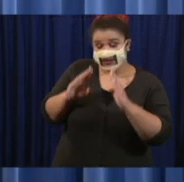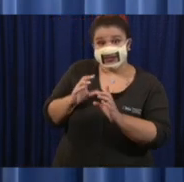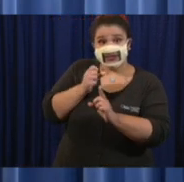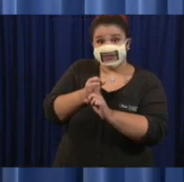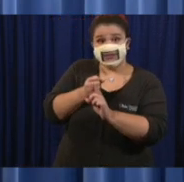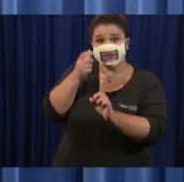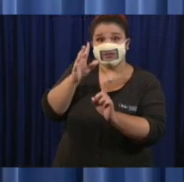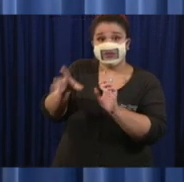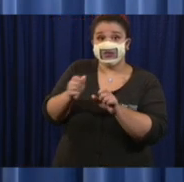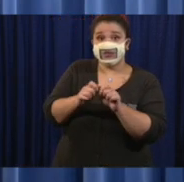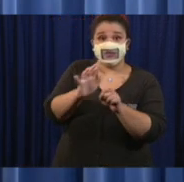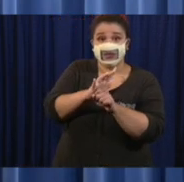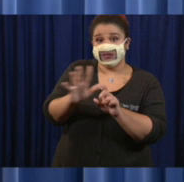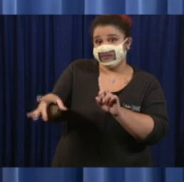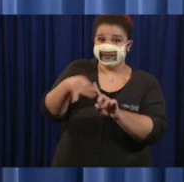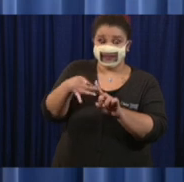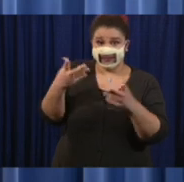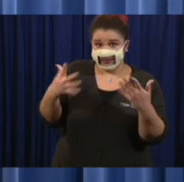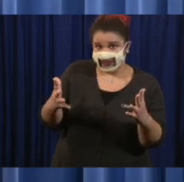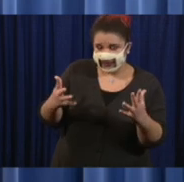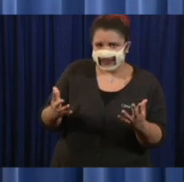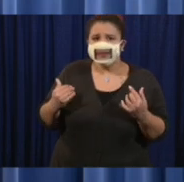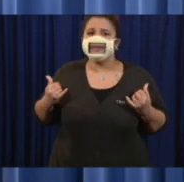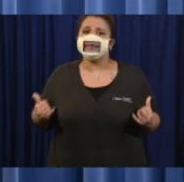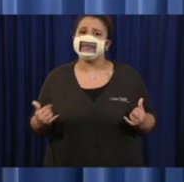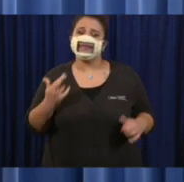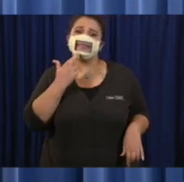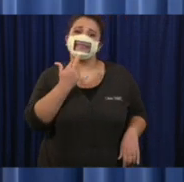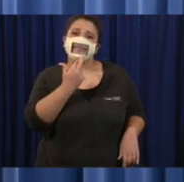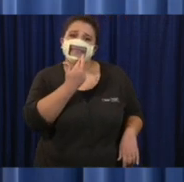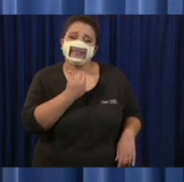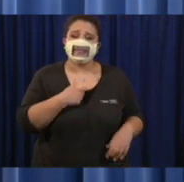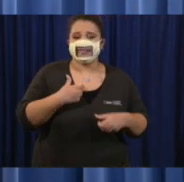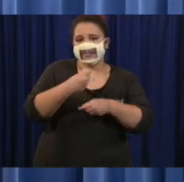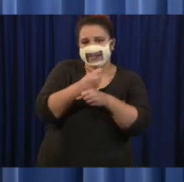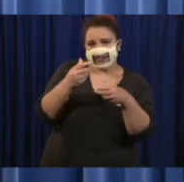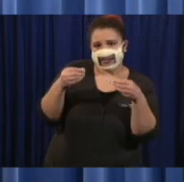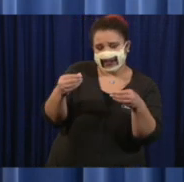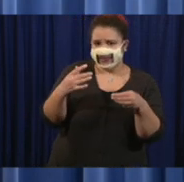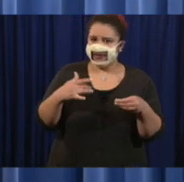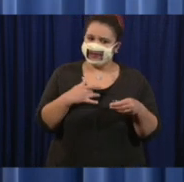keep the virus out of their local diners, cafes, bars, and coffee shops?